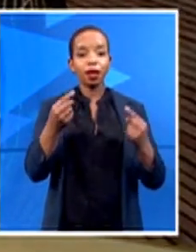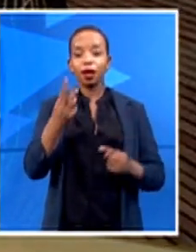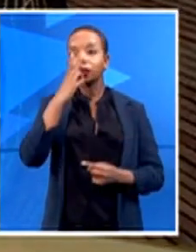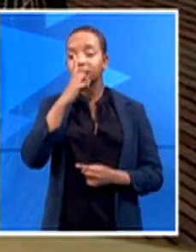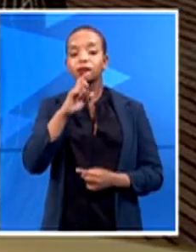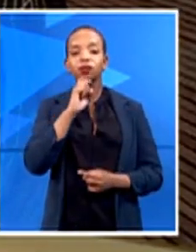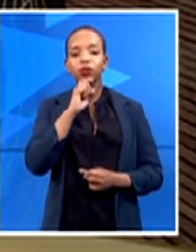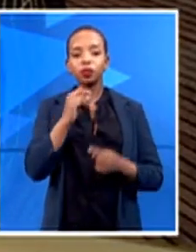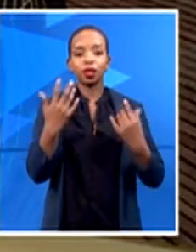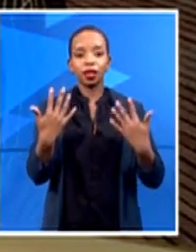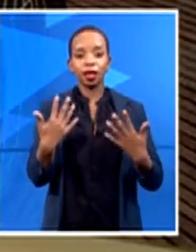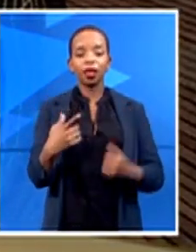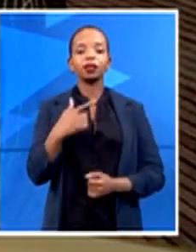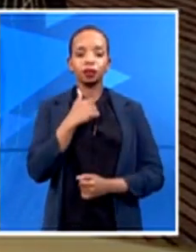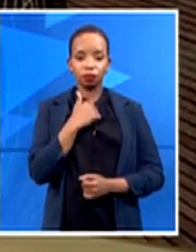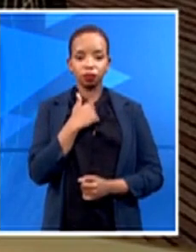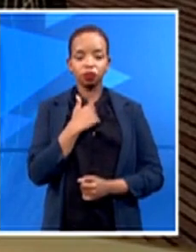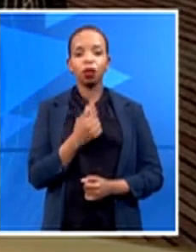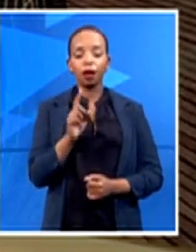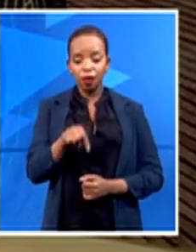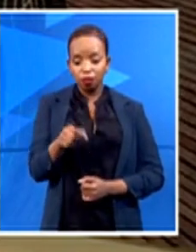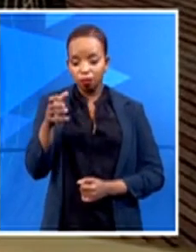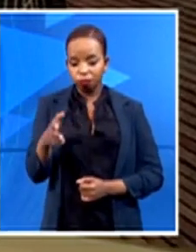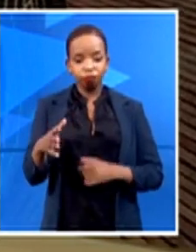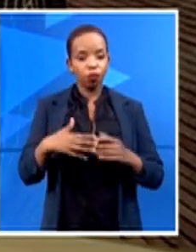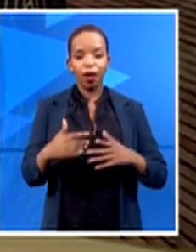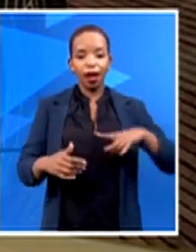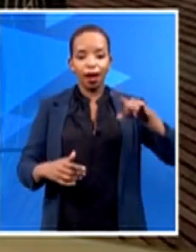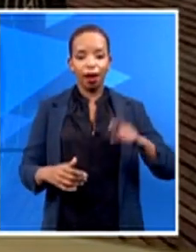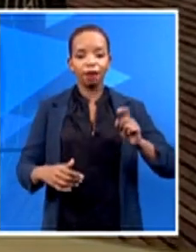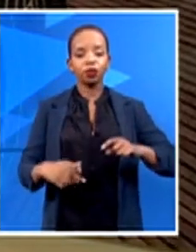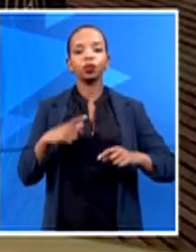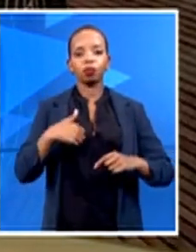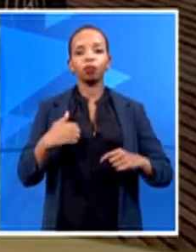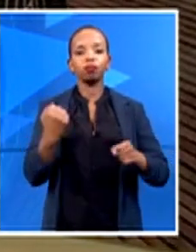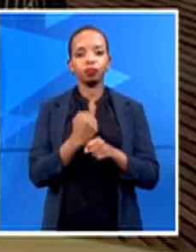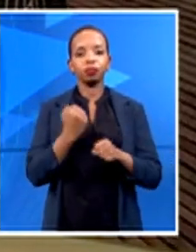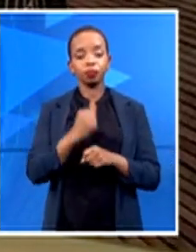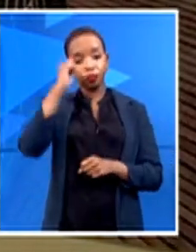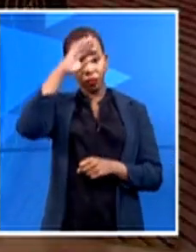So I'm going to be nursing until I can't nurse no more.